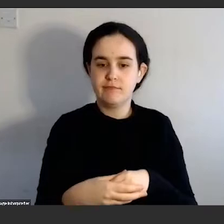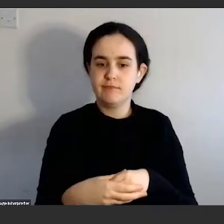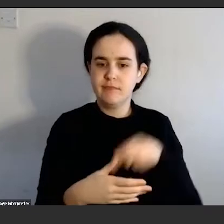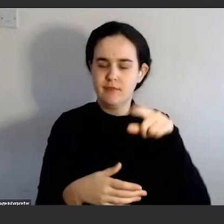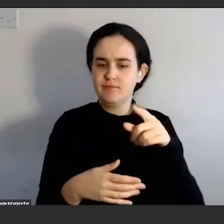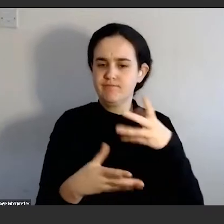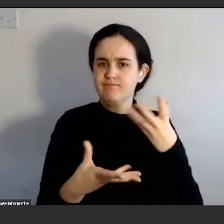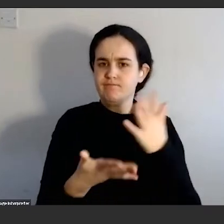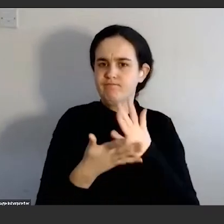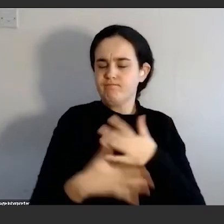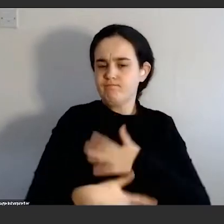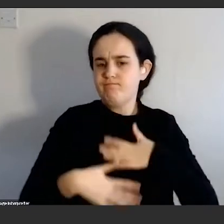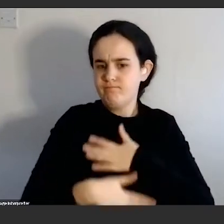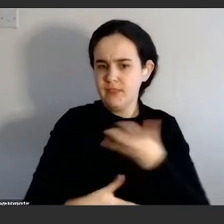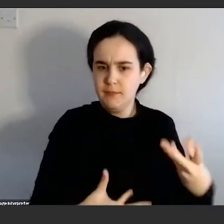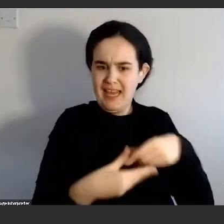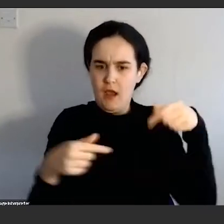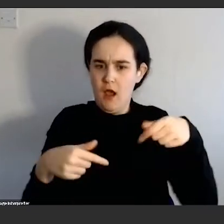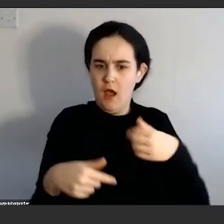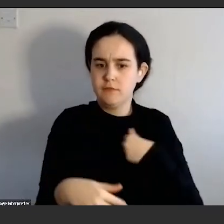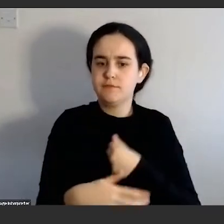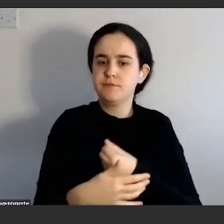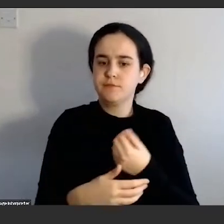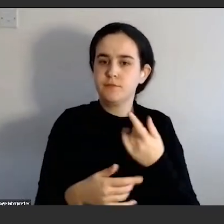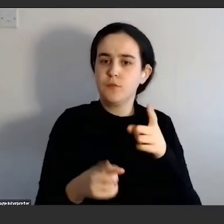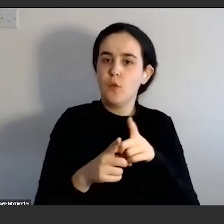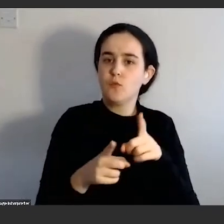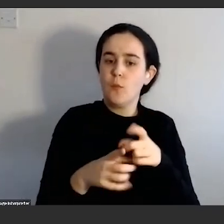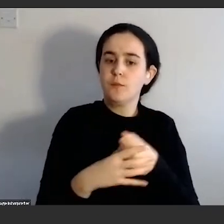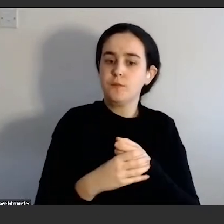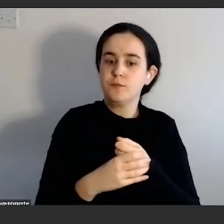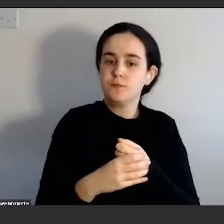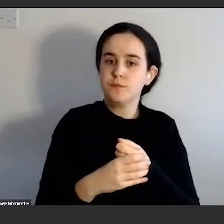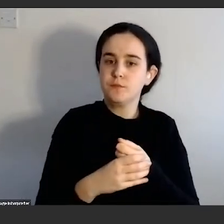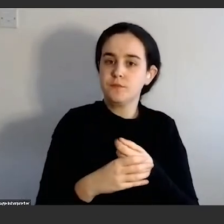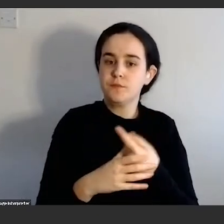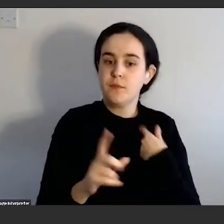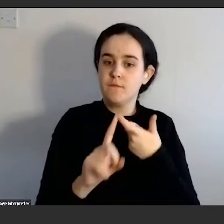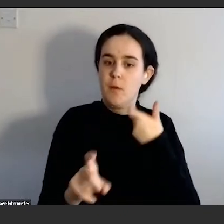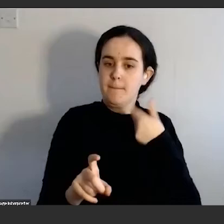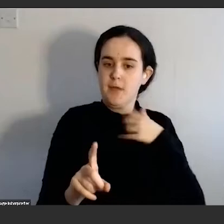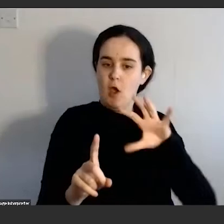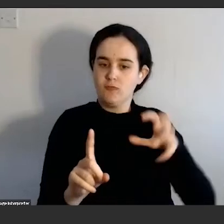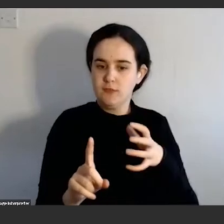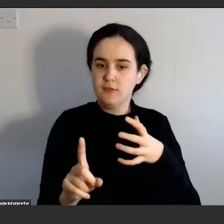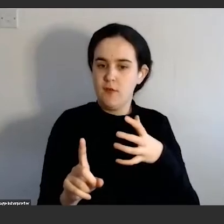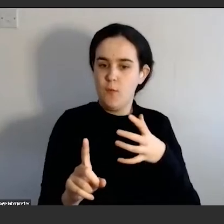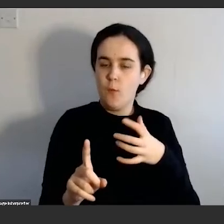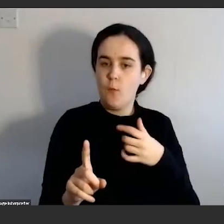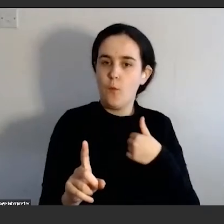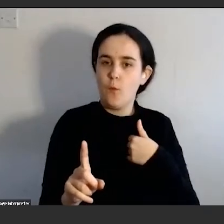around, and we work for self-help, to support each